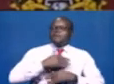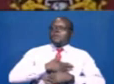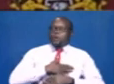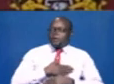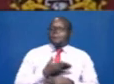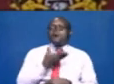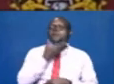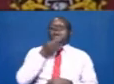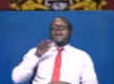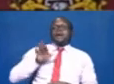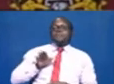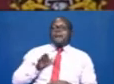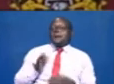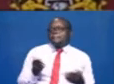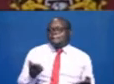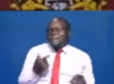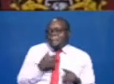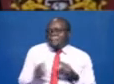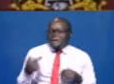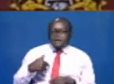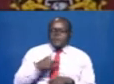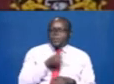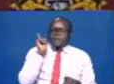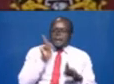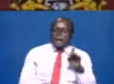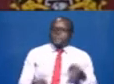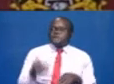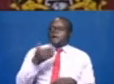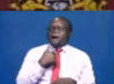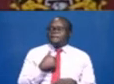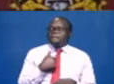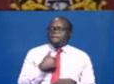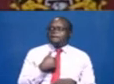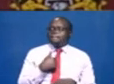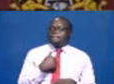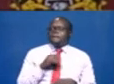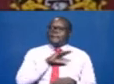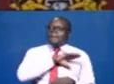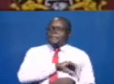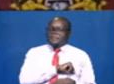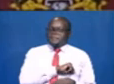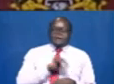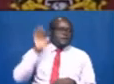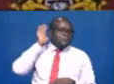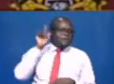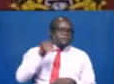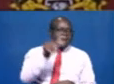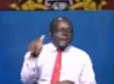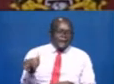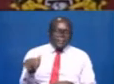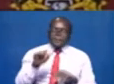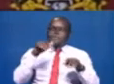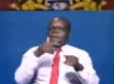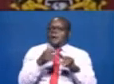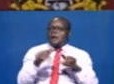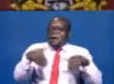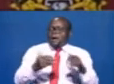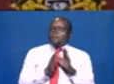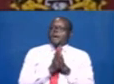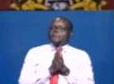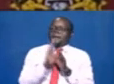and ladies, but we cannot have the patience to listen to each other. How I pray that in the